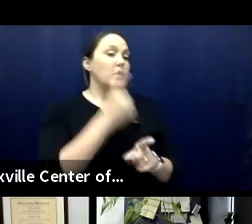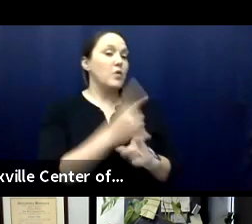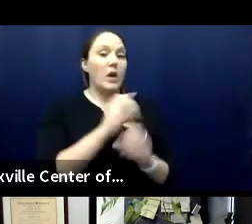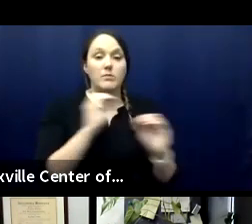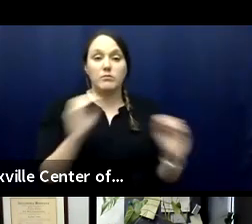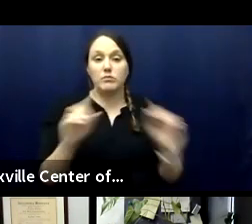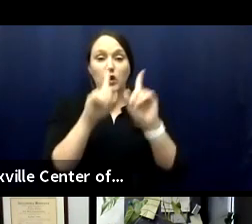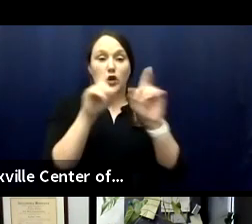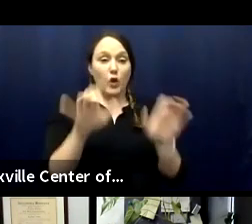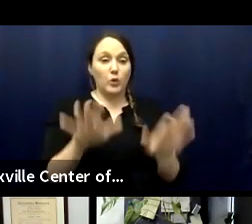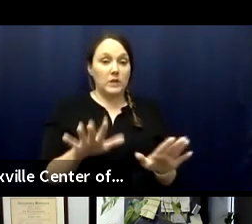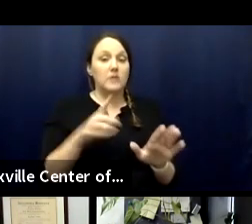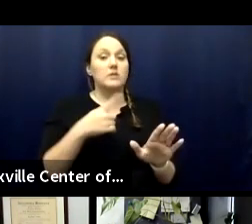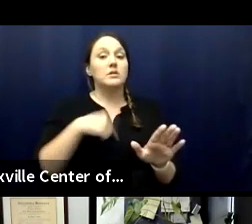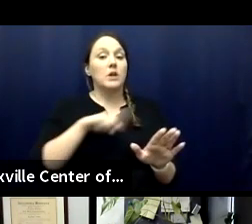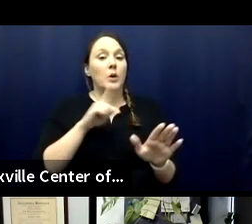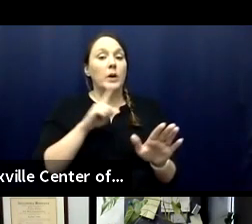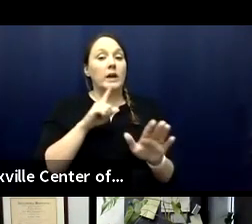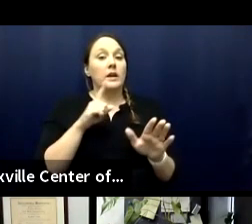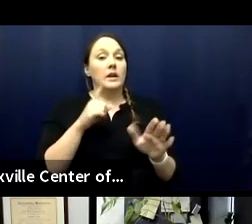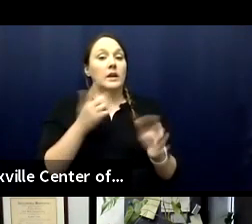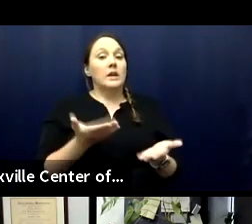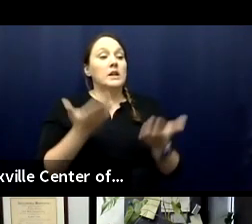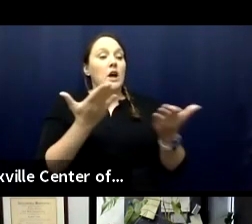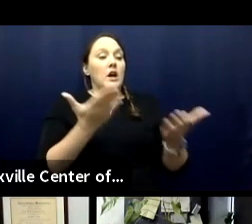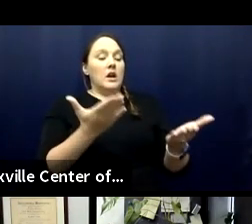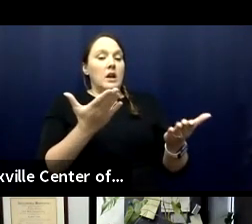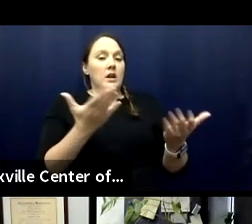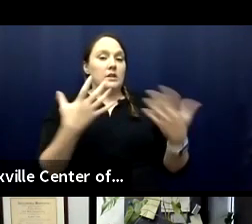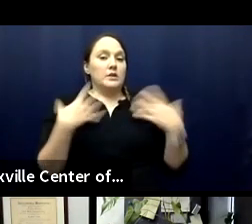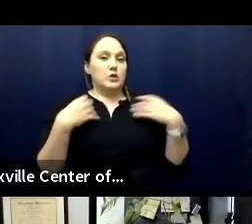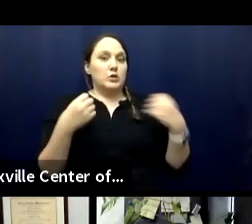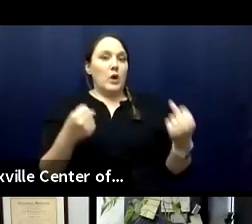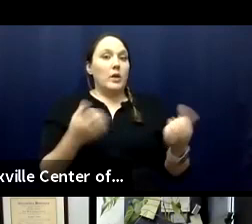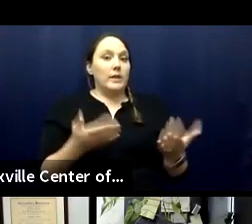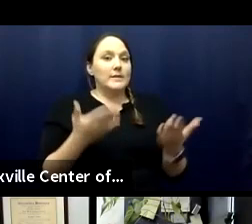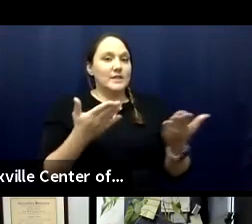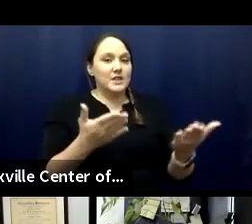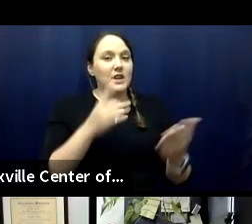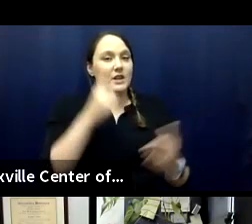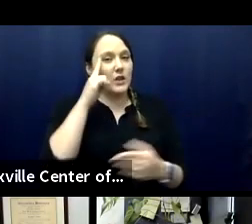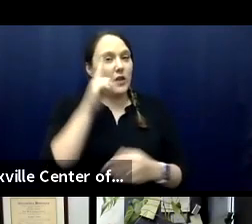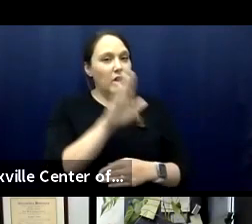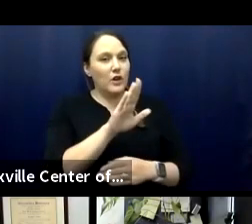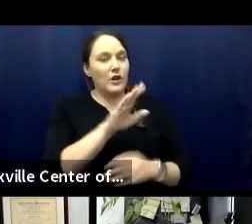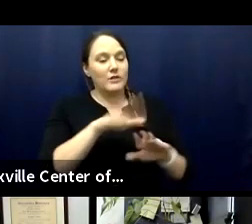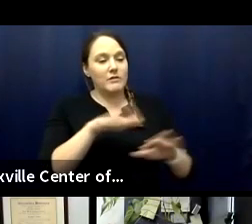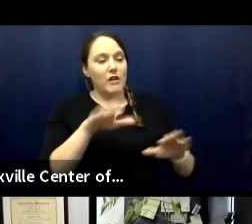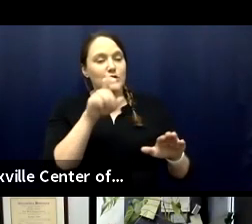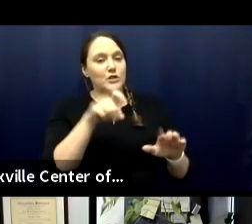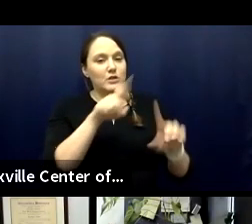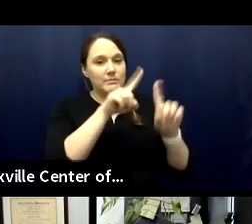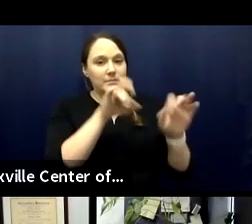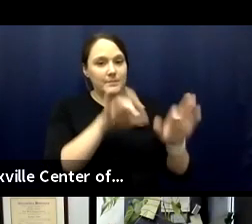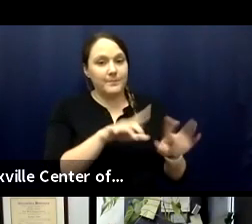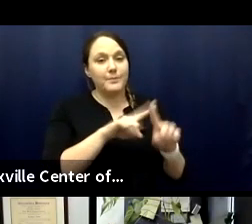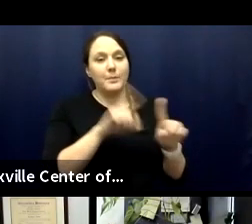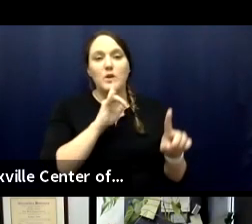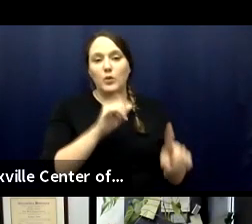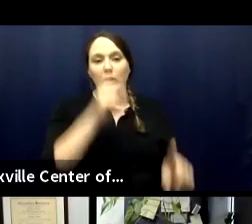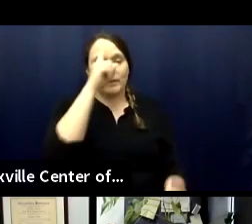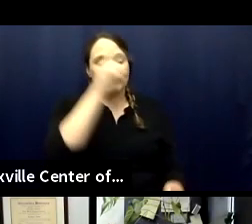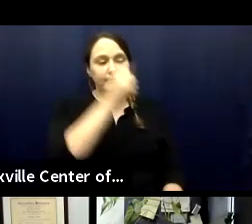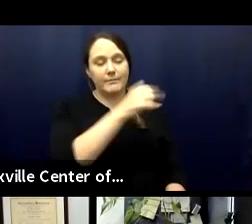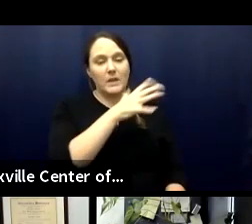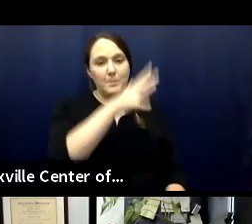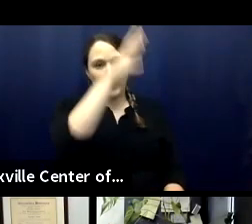any testing. We strongly, you know, we suggest, you know, we think your child should be tested, but it's really up to the parent. Mm-hmm.